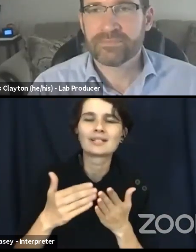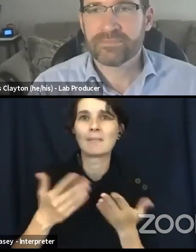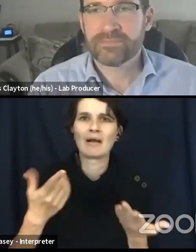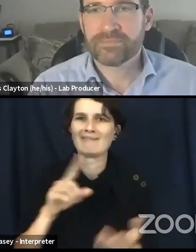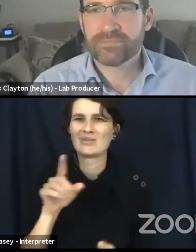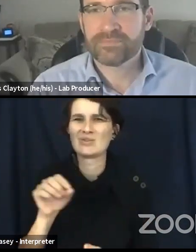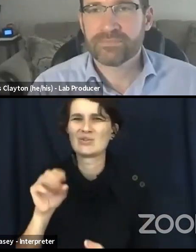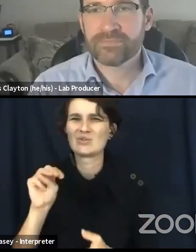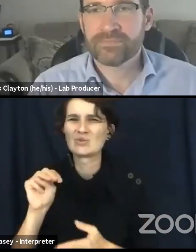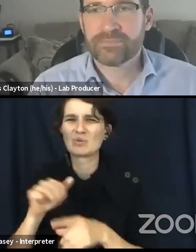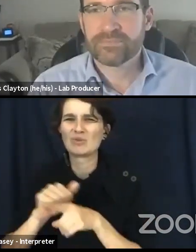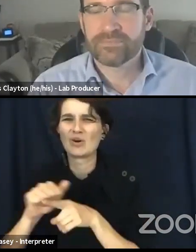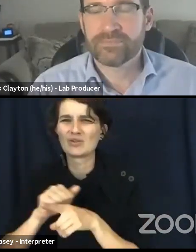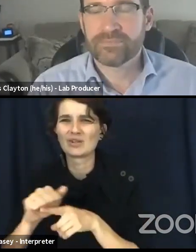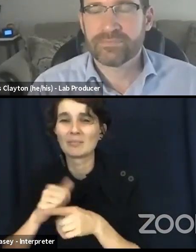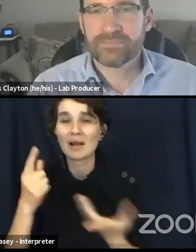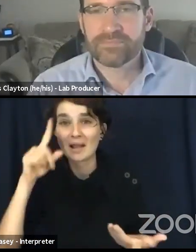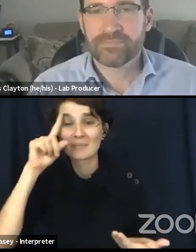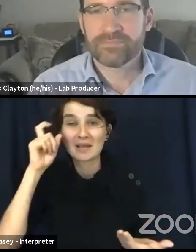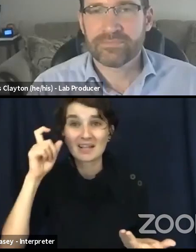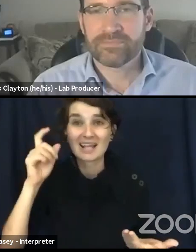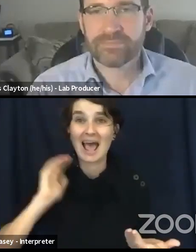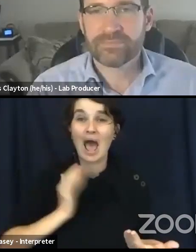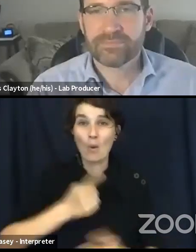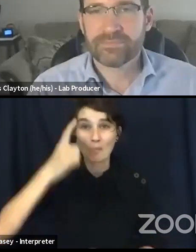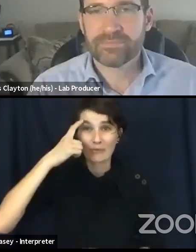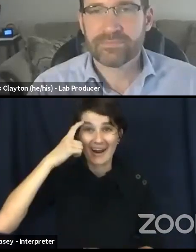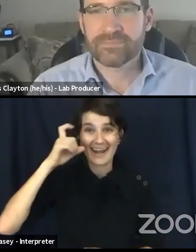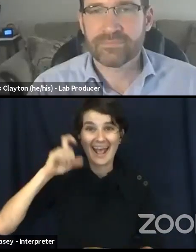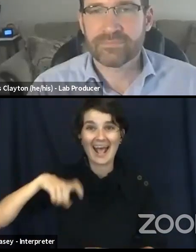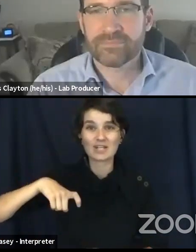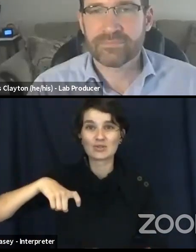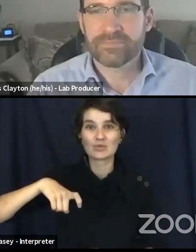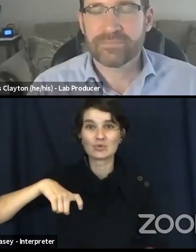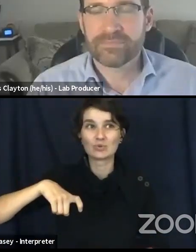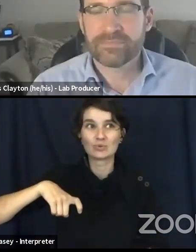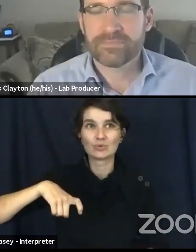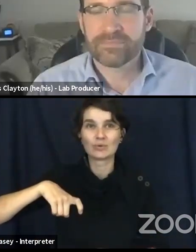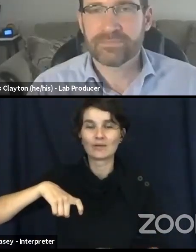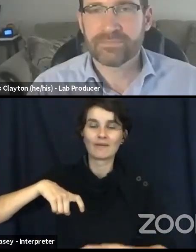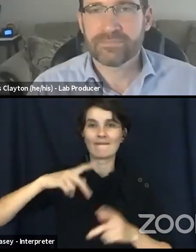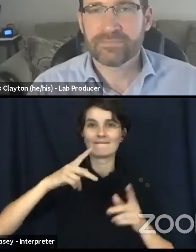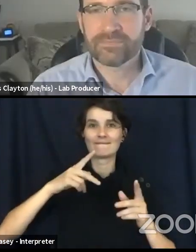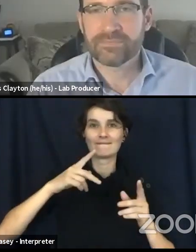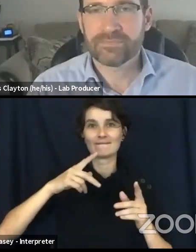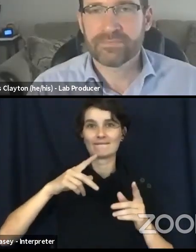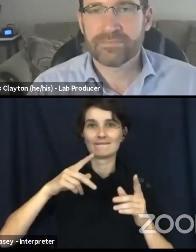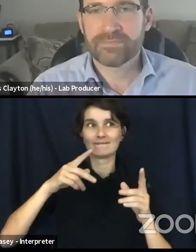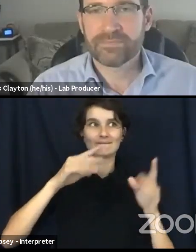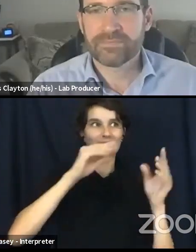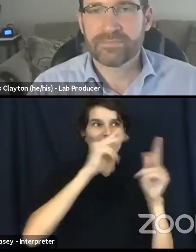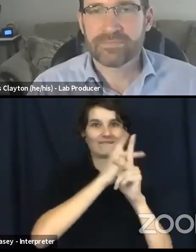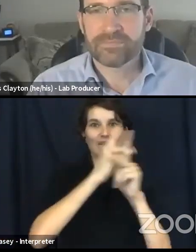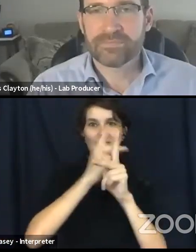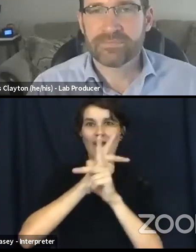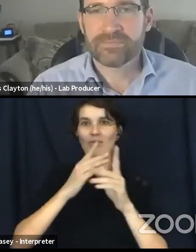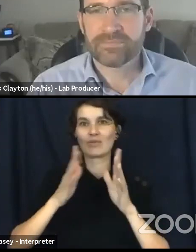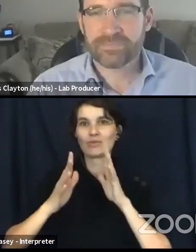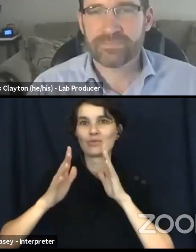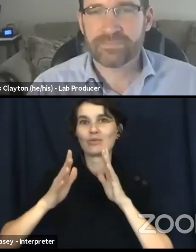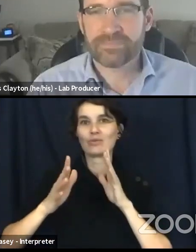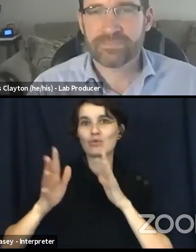because our brain is having to furnish the rest of the perceptive reality. Like, it's like, we're just like kind of, this is like a frame